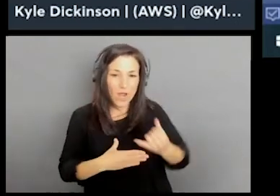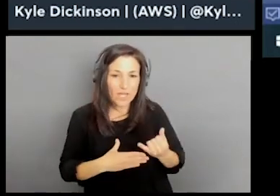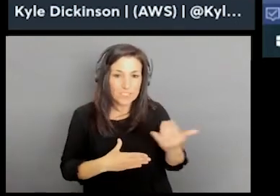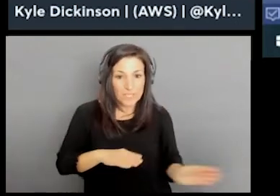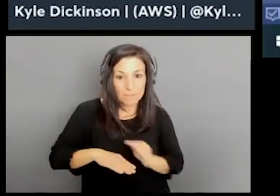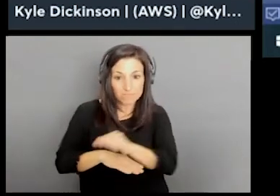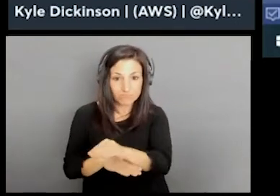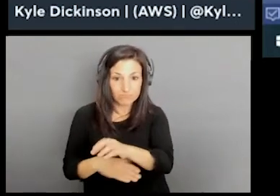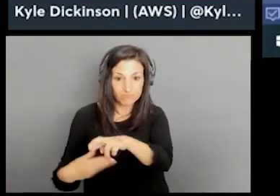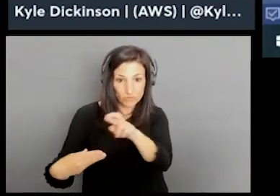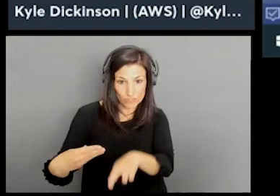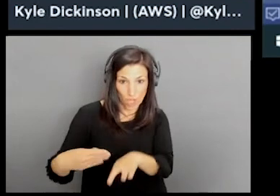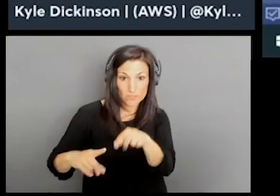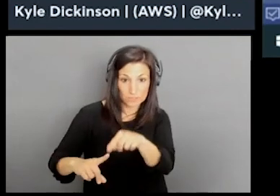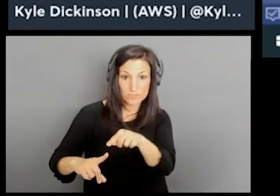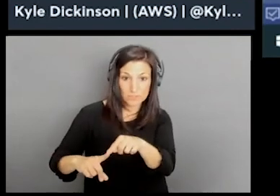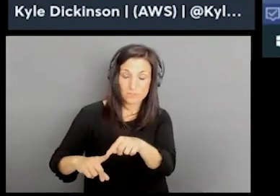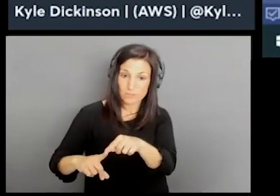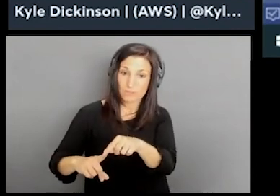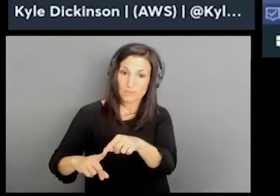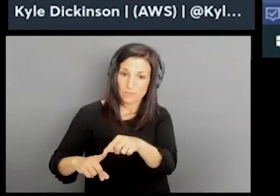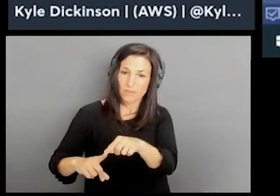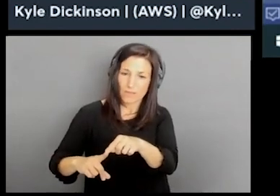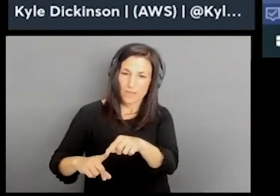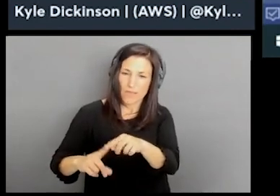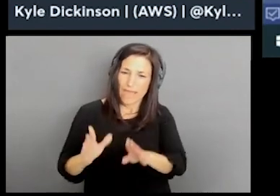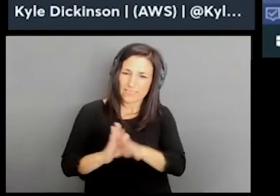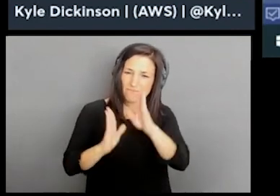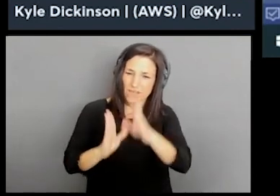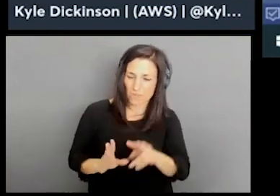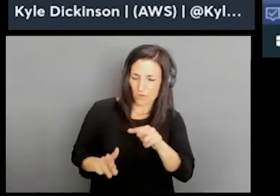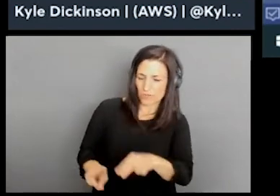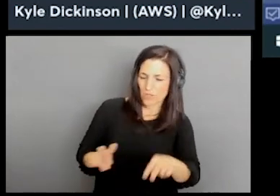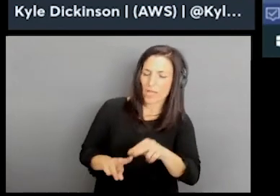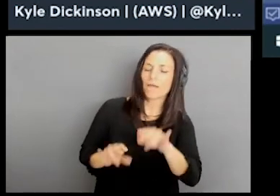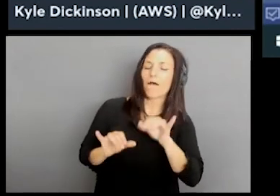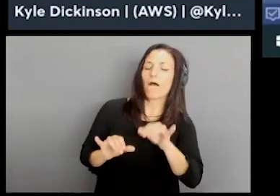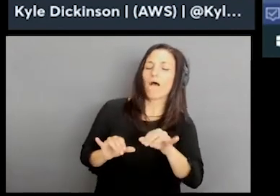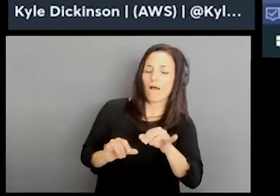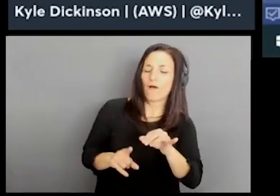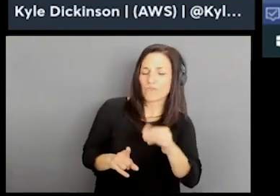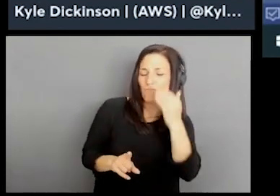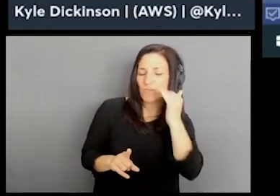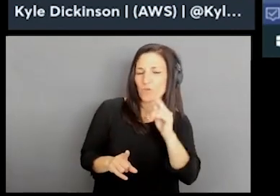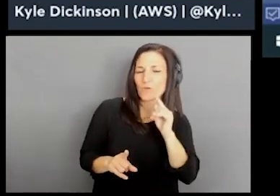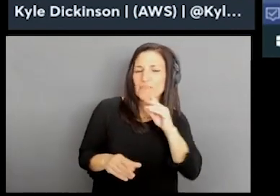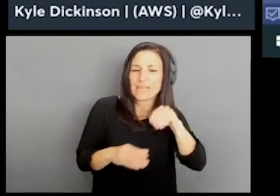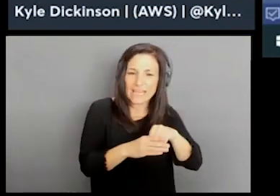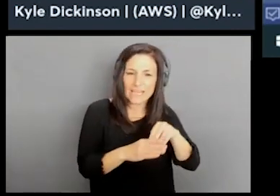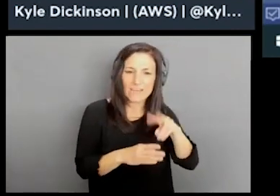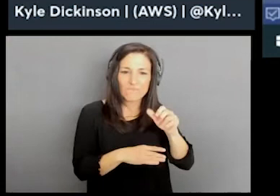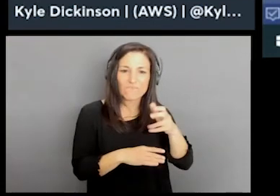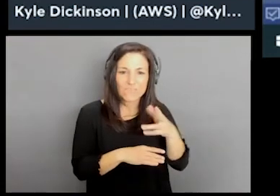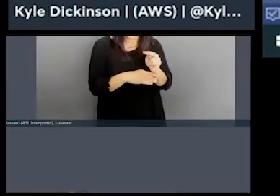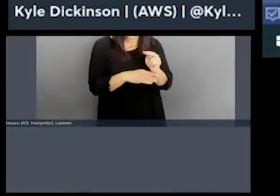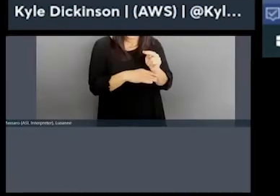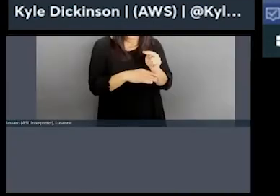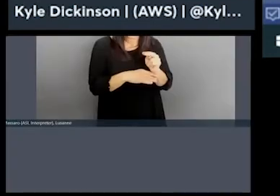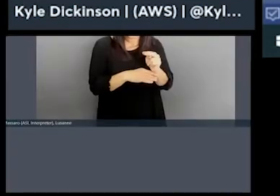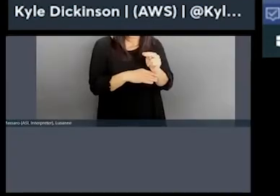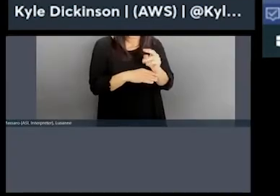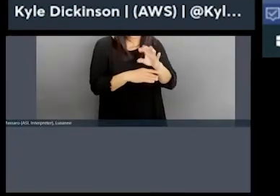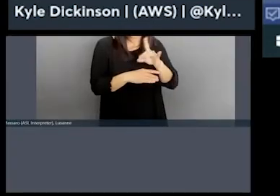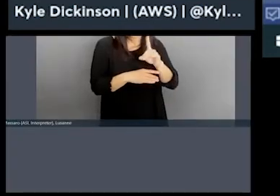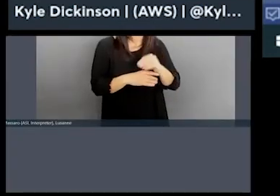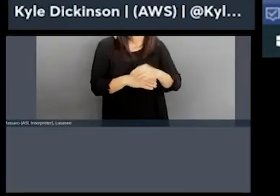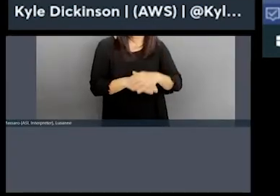a manner that developers are more familiar with in Visual Studio. It also, what it does is it gives you the green underlined squiggles to tell you,